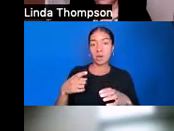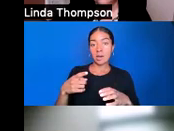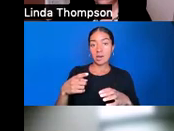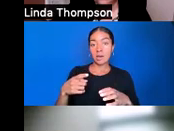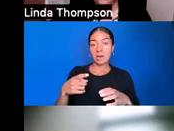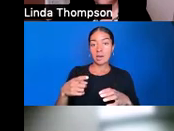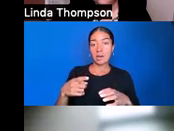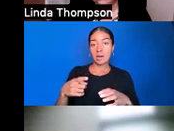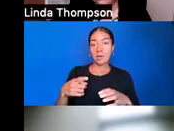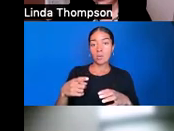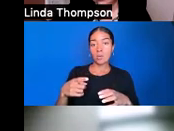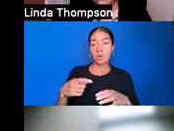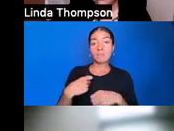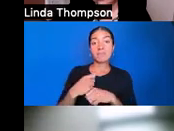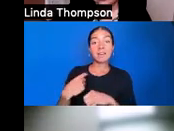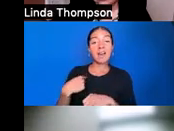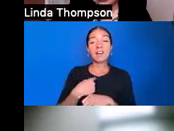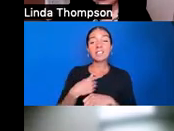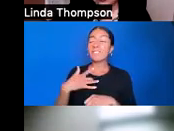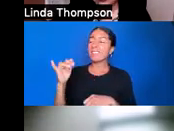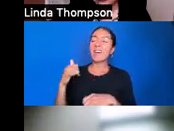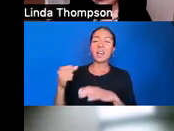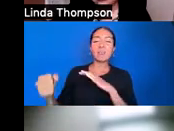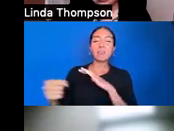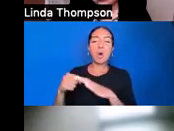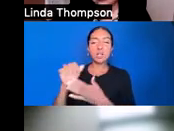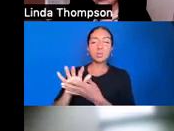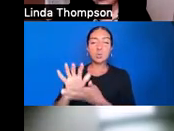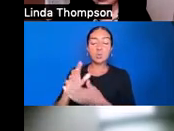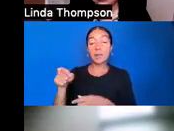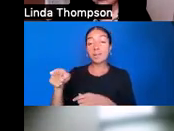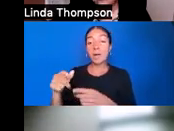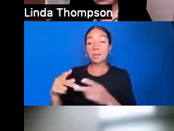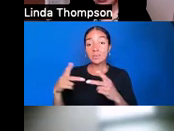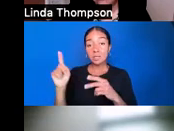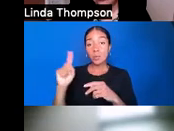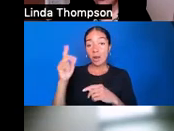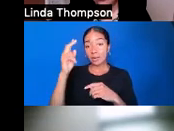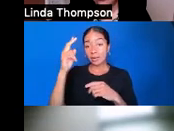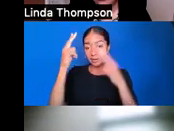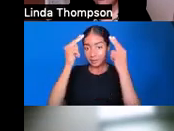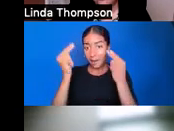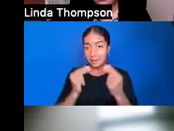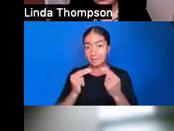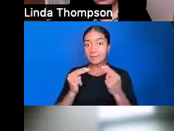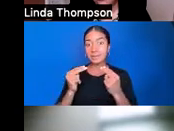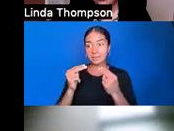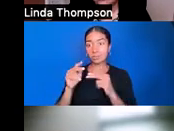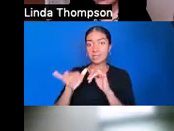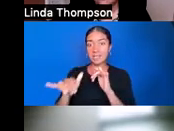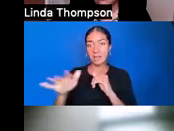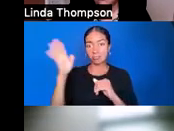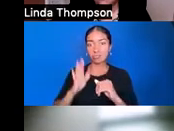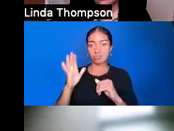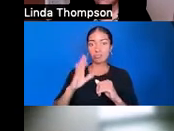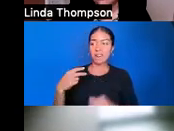a boarding school, but it was like a place where nuns stayed in the olden days, and we'd have to go there. And I was like, I don't want to go